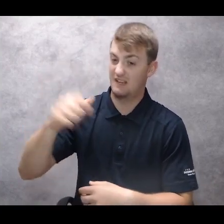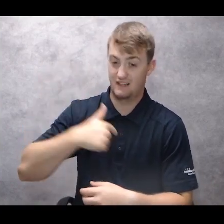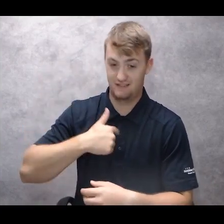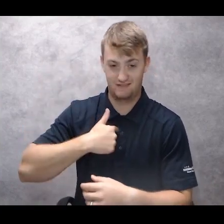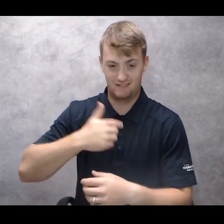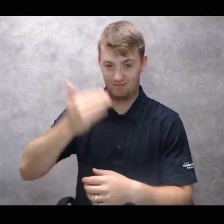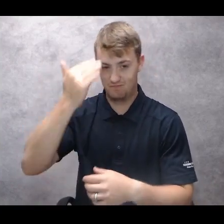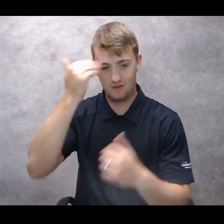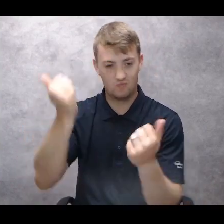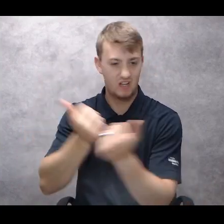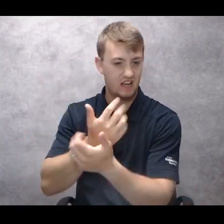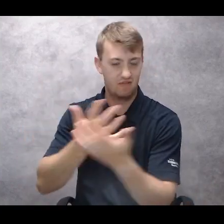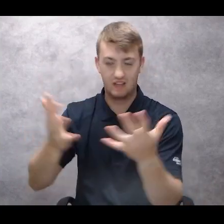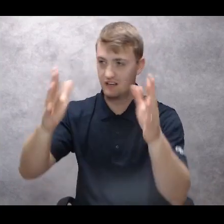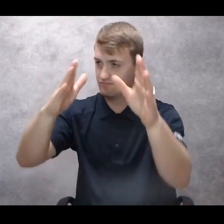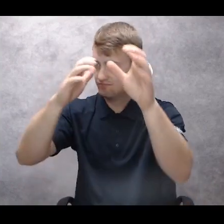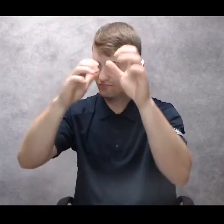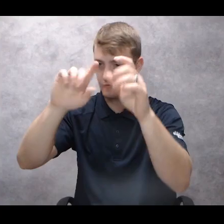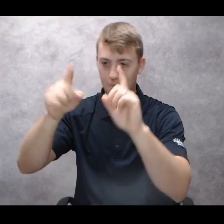know everything